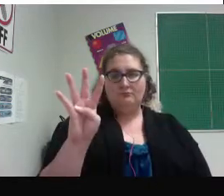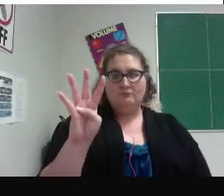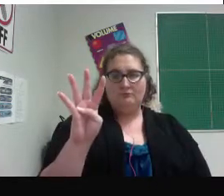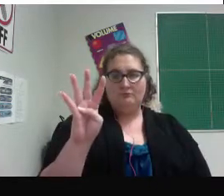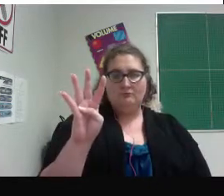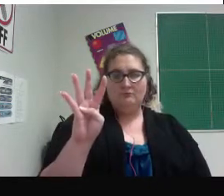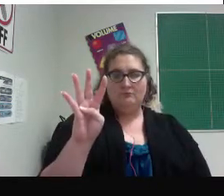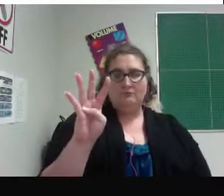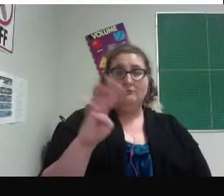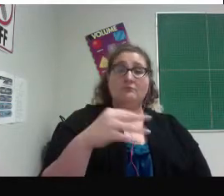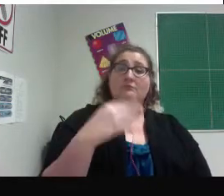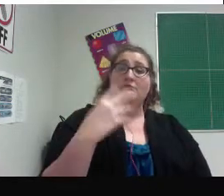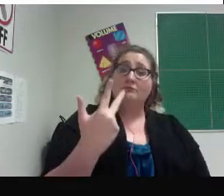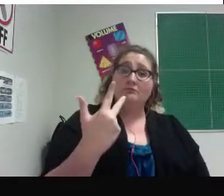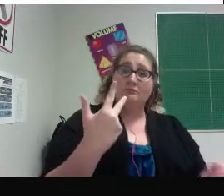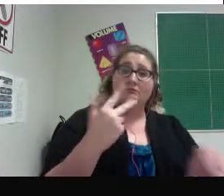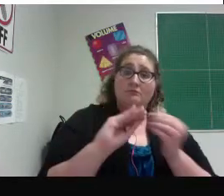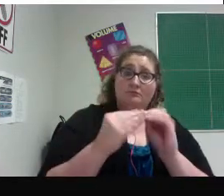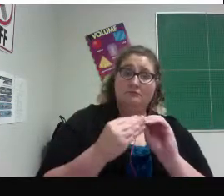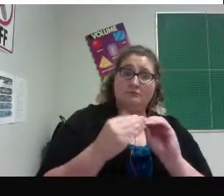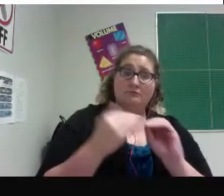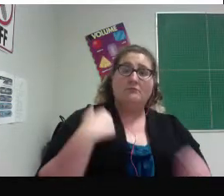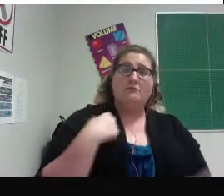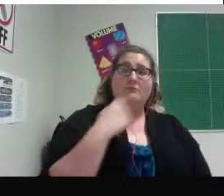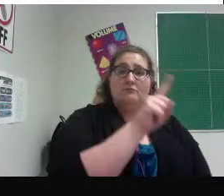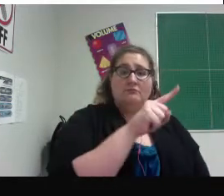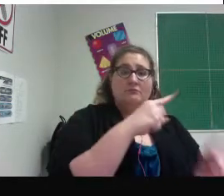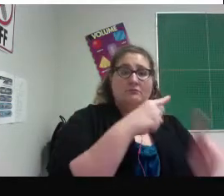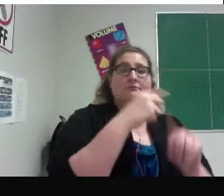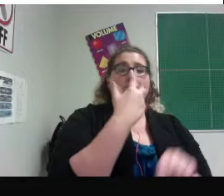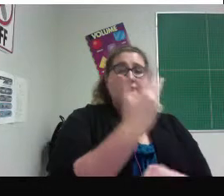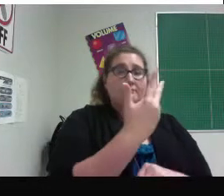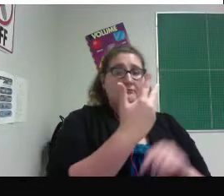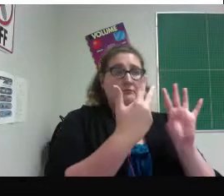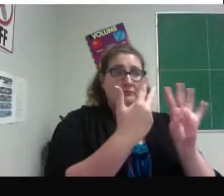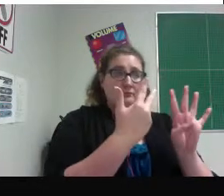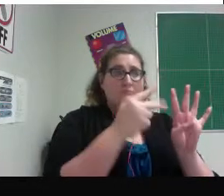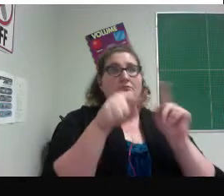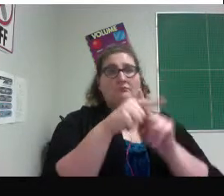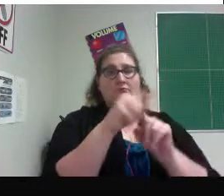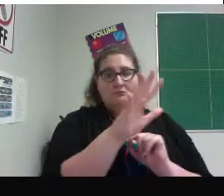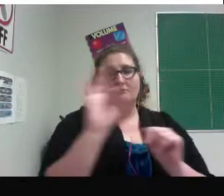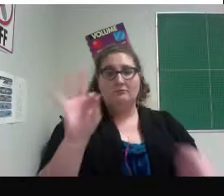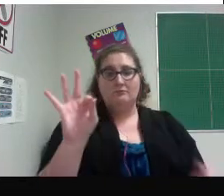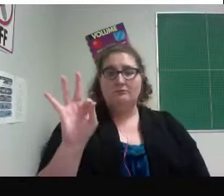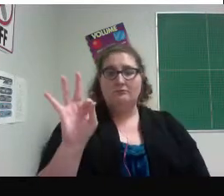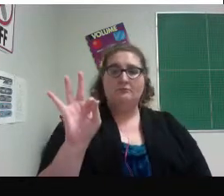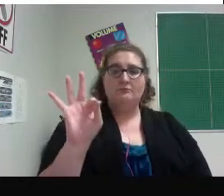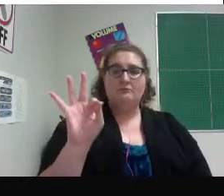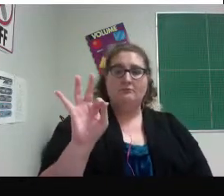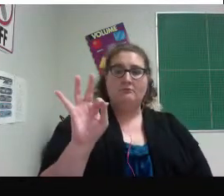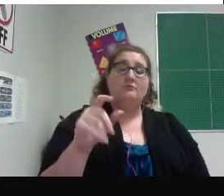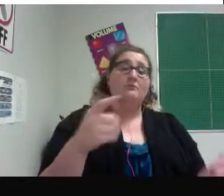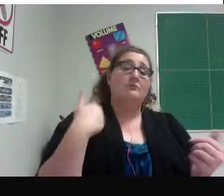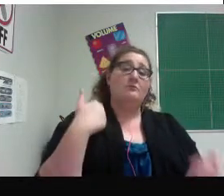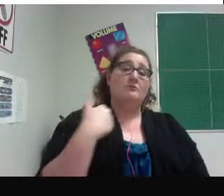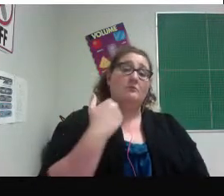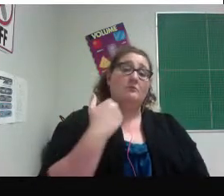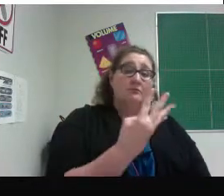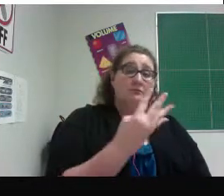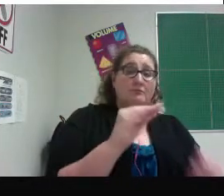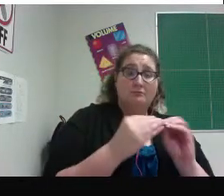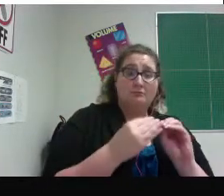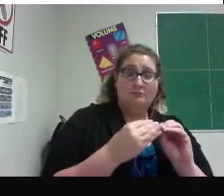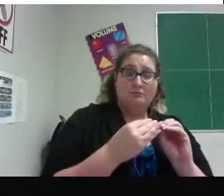4. When I have 3 odd numbers, I have 1 plus 3 is 4, plus 5 is 9.